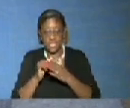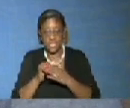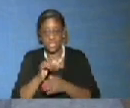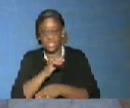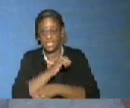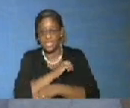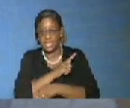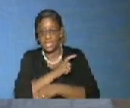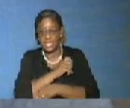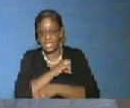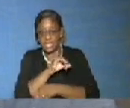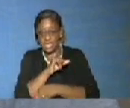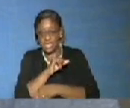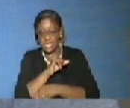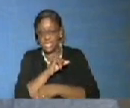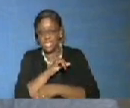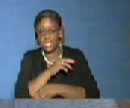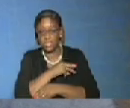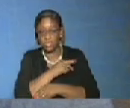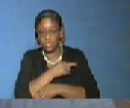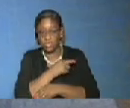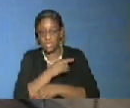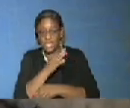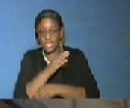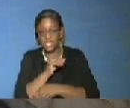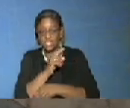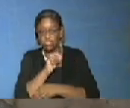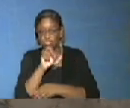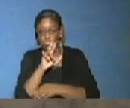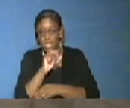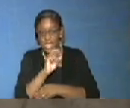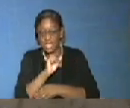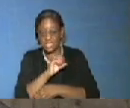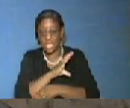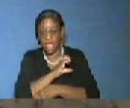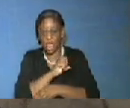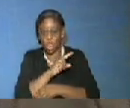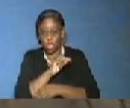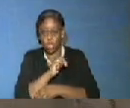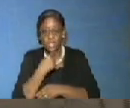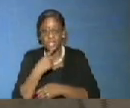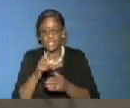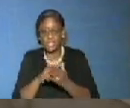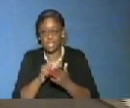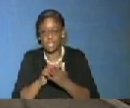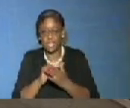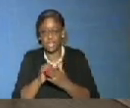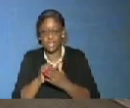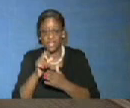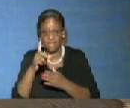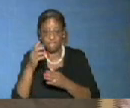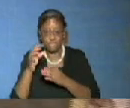Roslyn, Lady Matilda, President Taylor, Transcargo. Captain Edens Taylor hails from a family long anchored in the mailboat